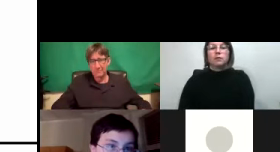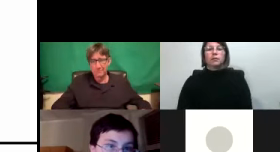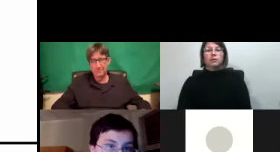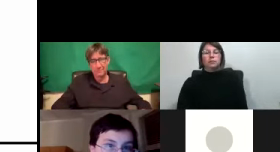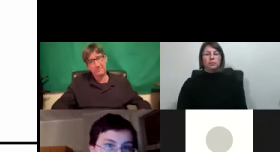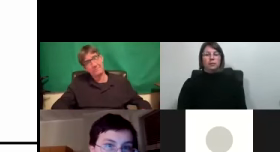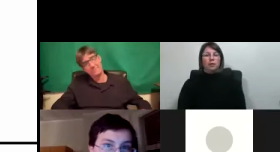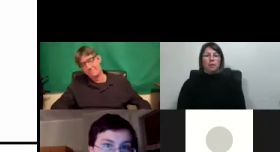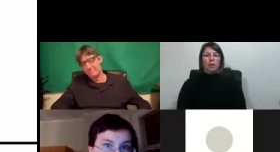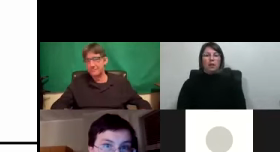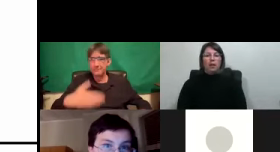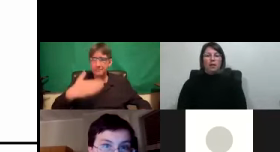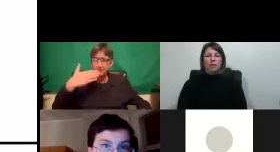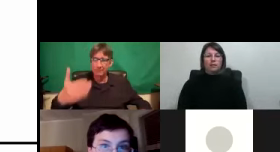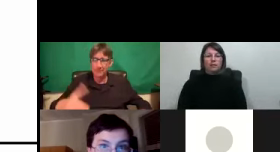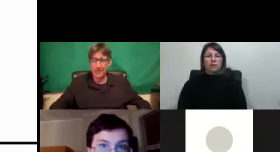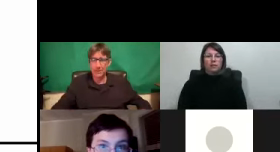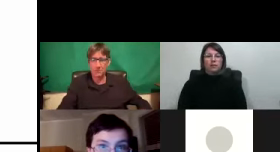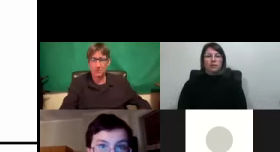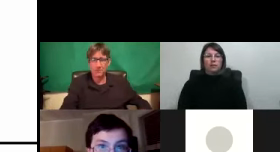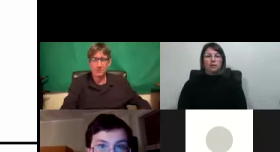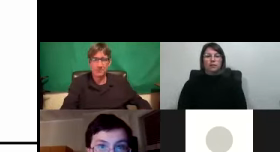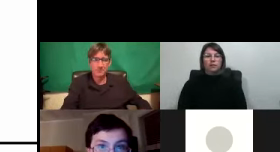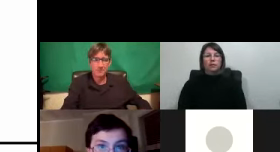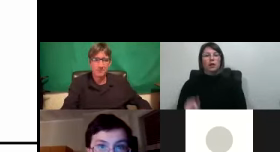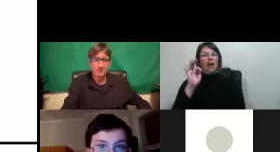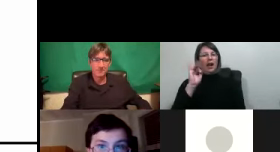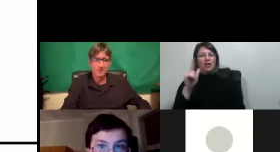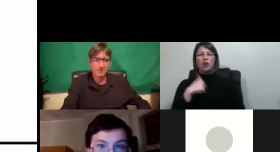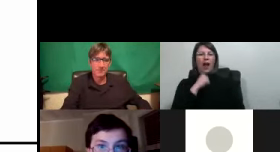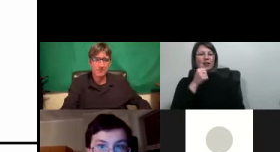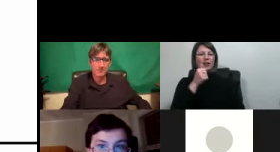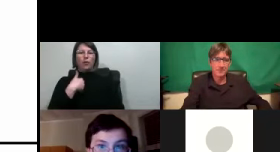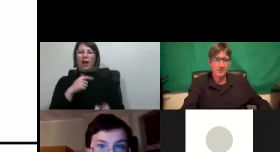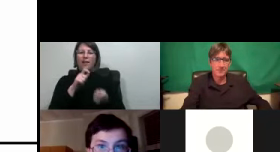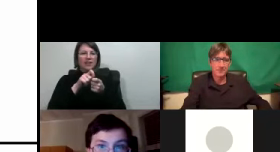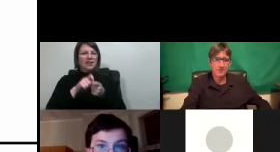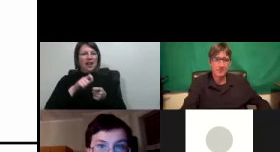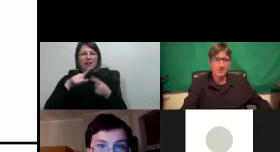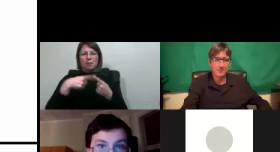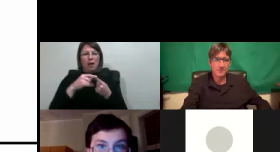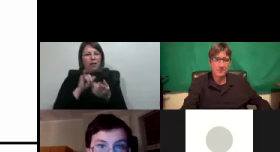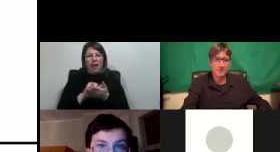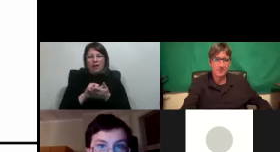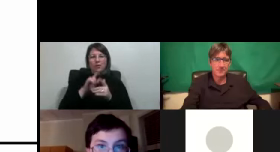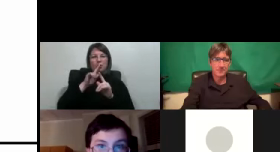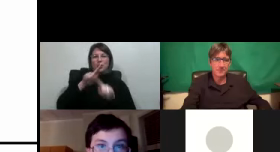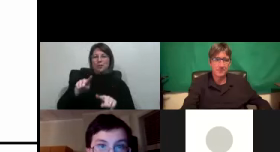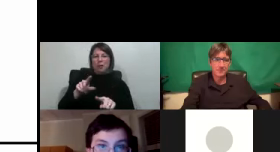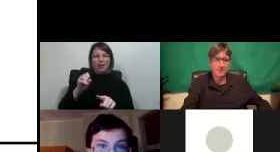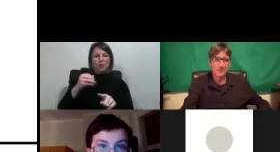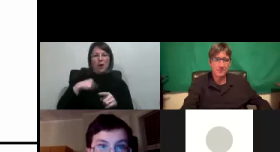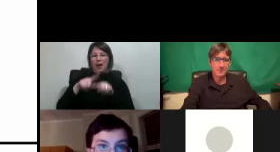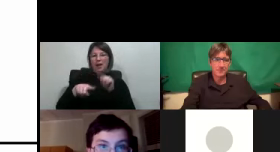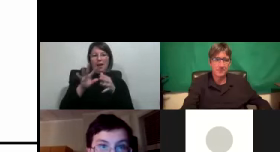I do not have the details on that to respond, so I'm not going to comment on that any further.